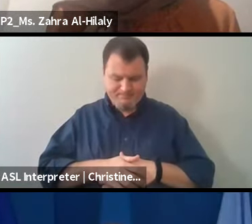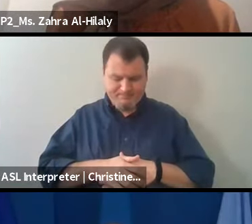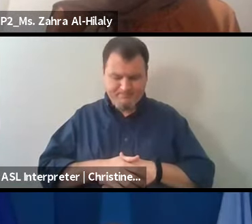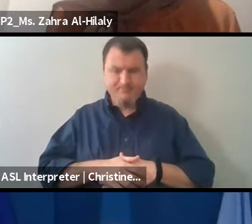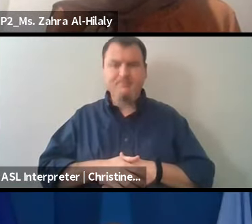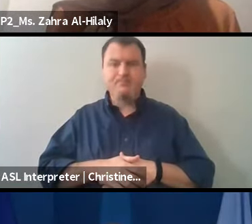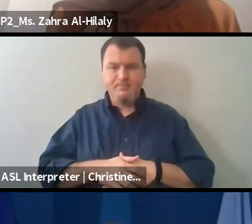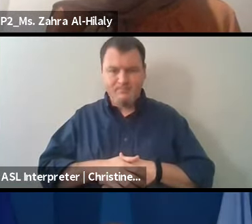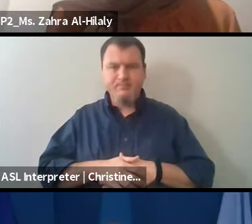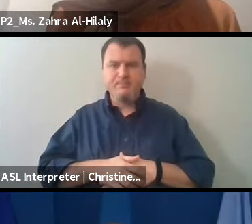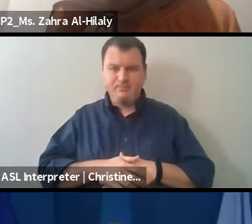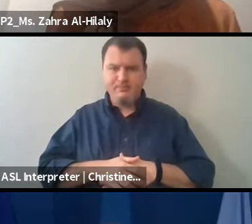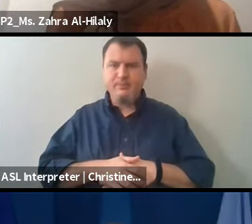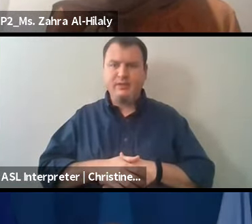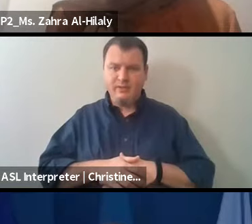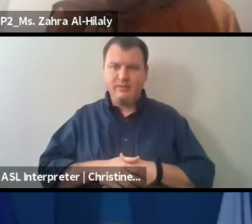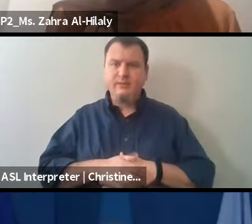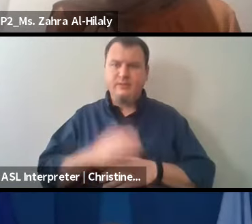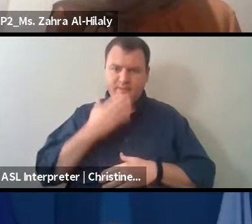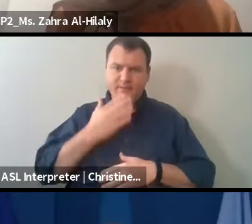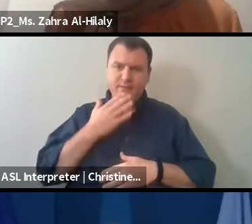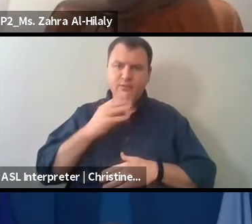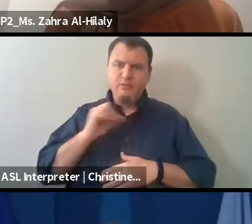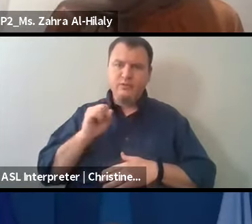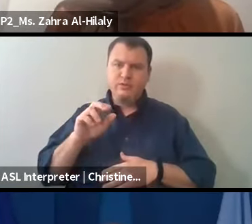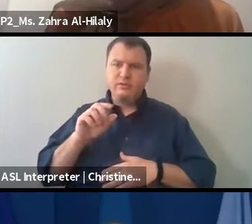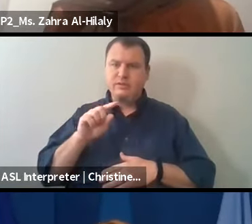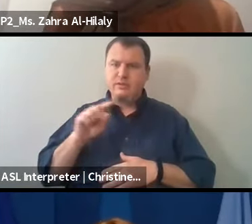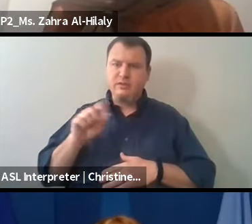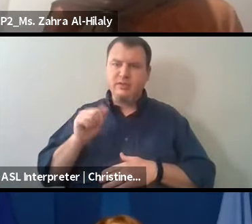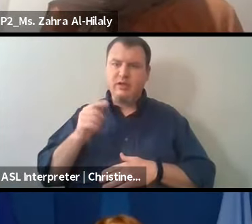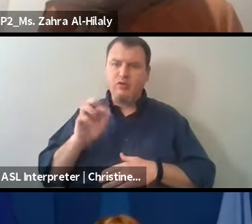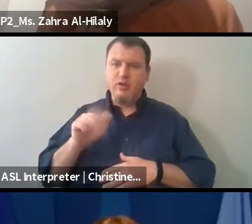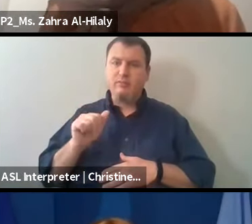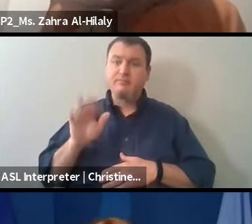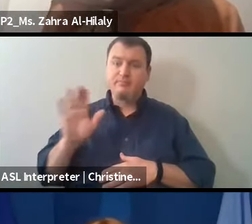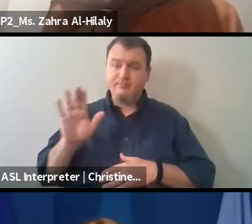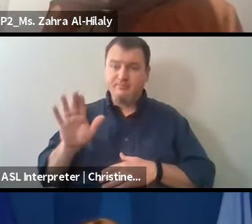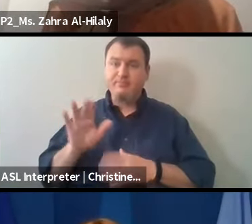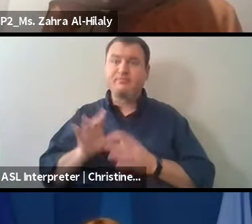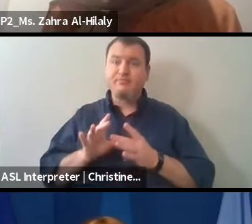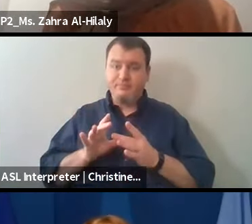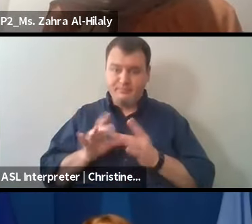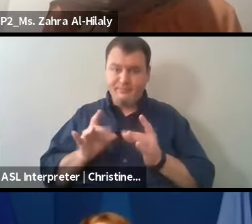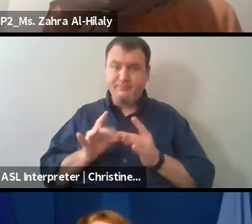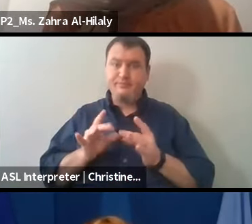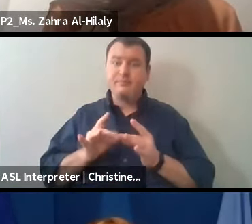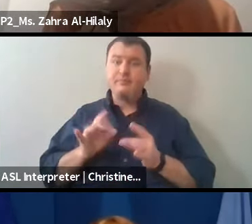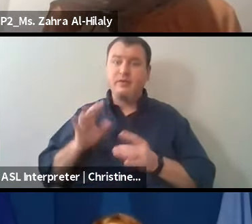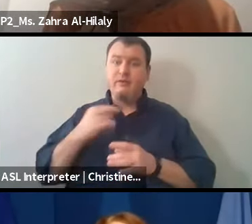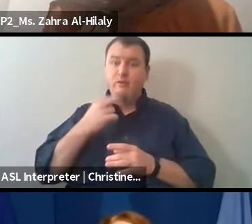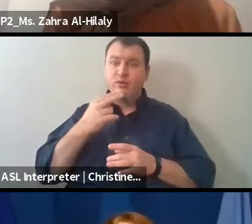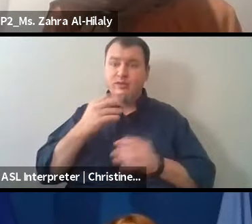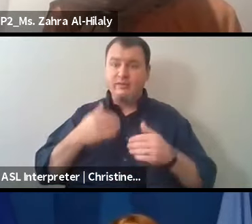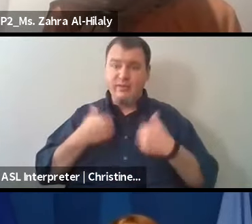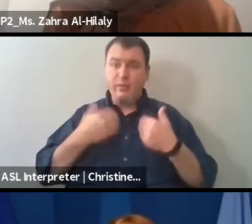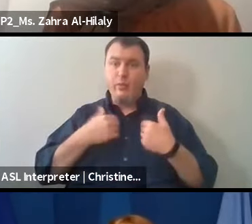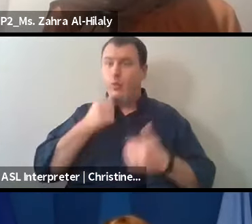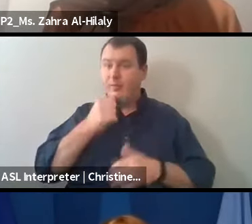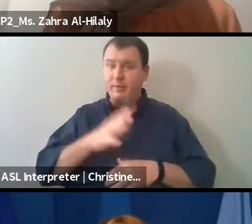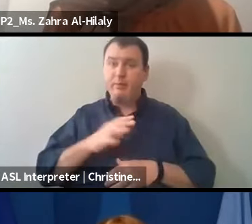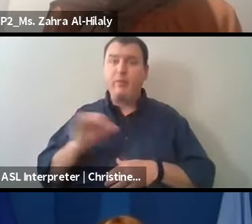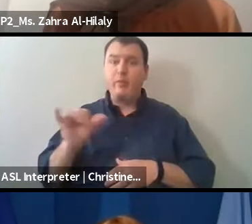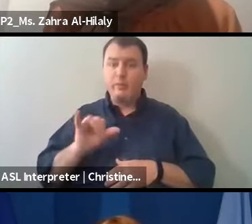Thank you, Sarah, for so eloquently bringing not only the voices of young women, but